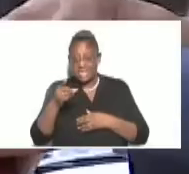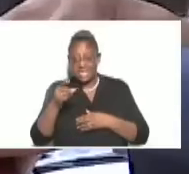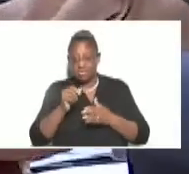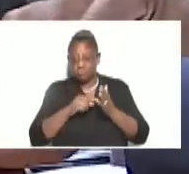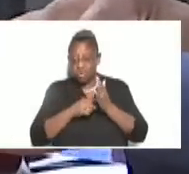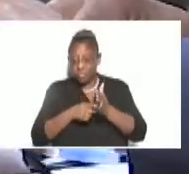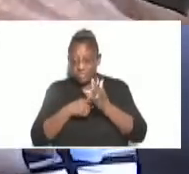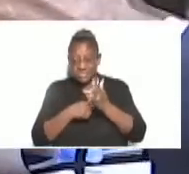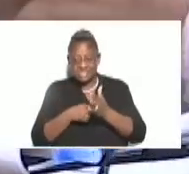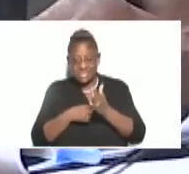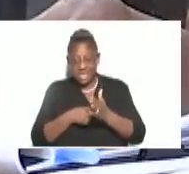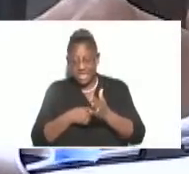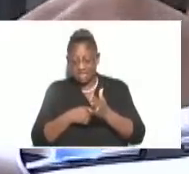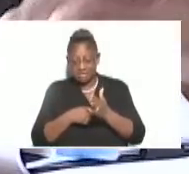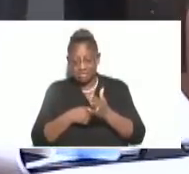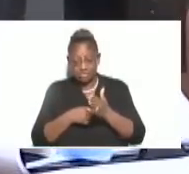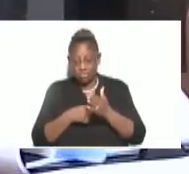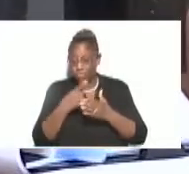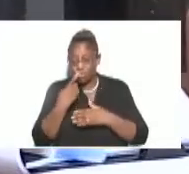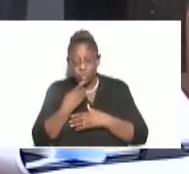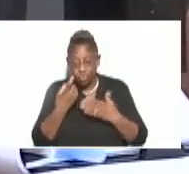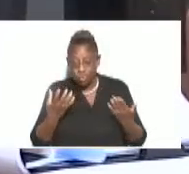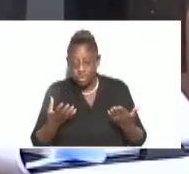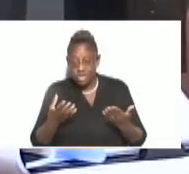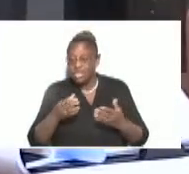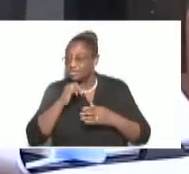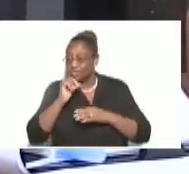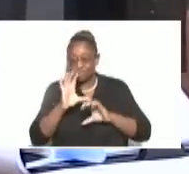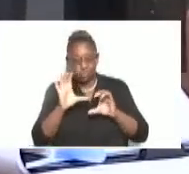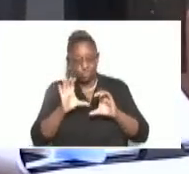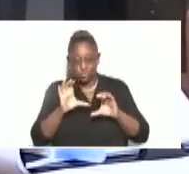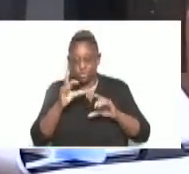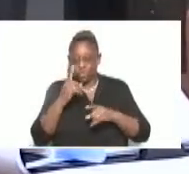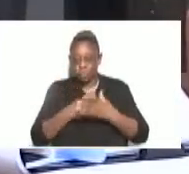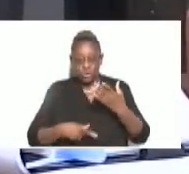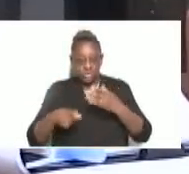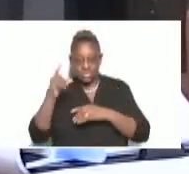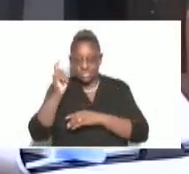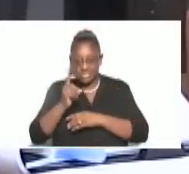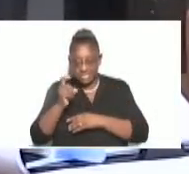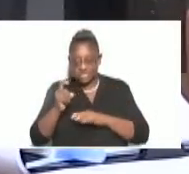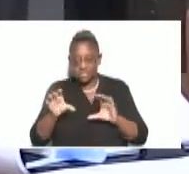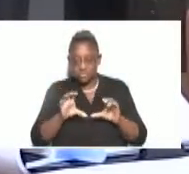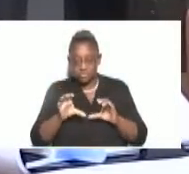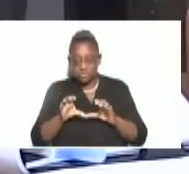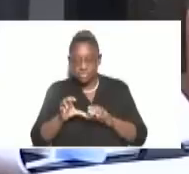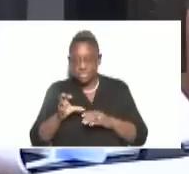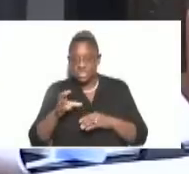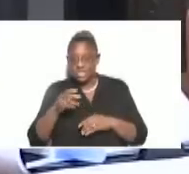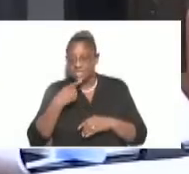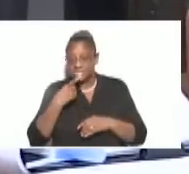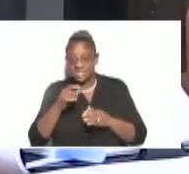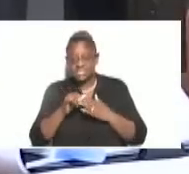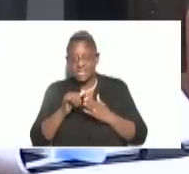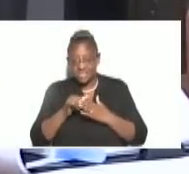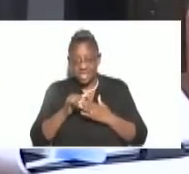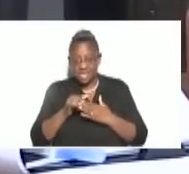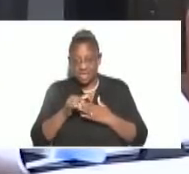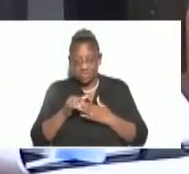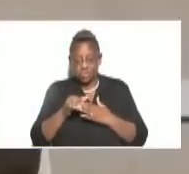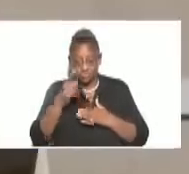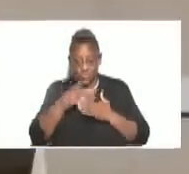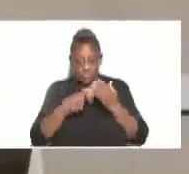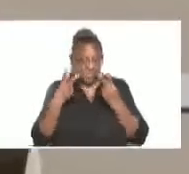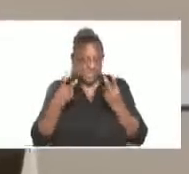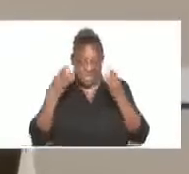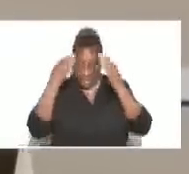represents. He's not doing what he's supposed to be doing in the interest of the labor movement. He may be doing some other people. I can't talk for them. I can talk for